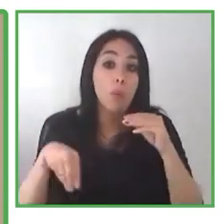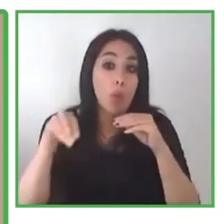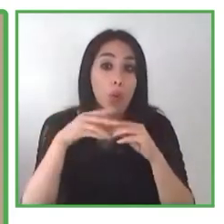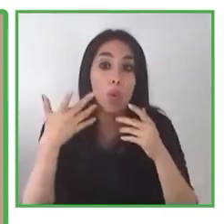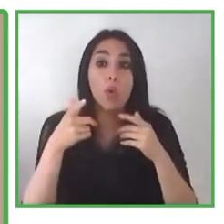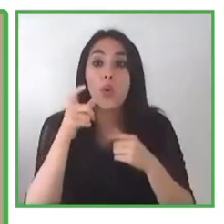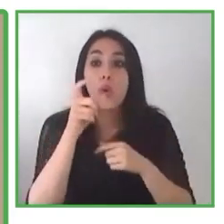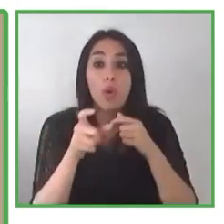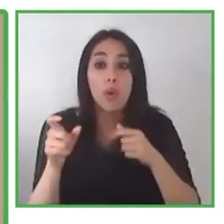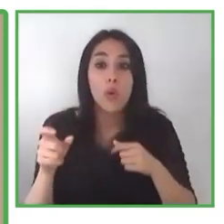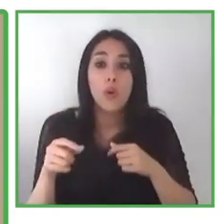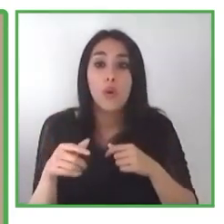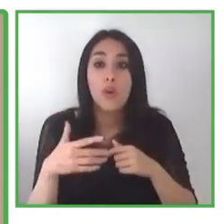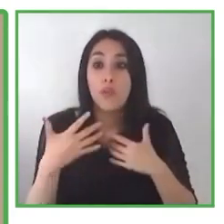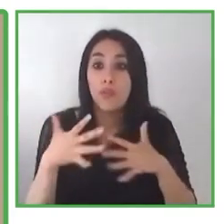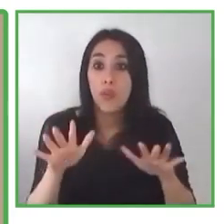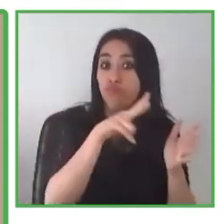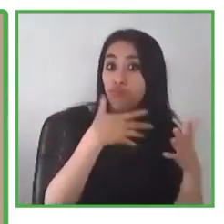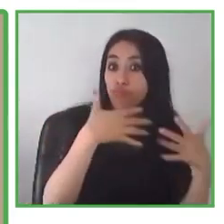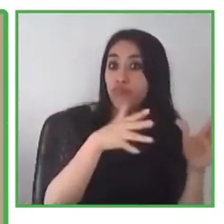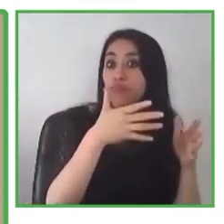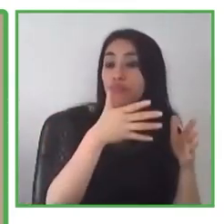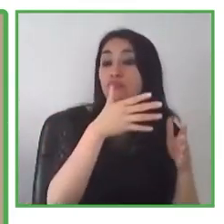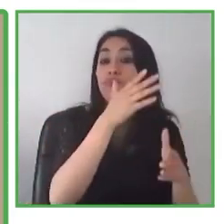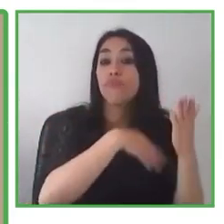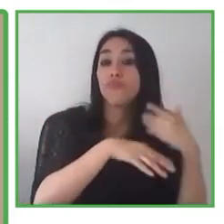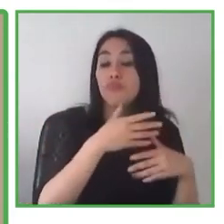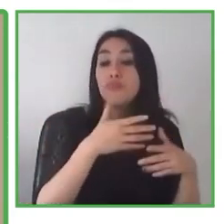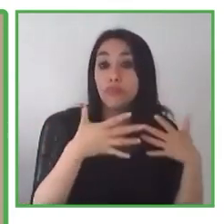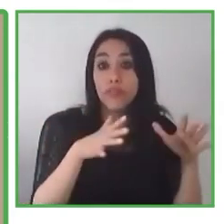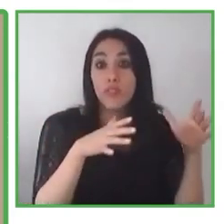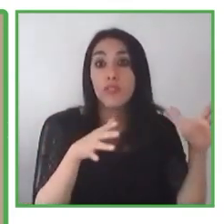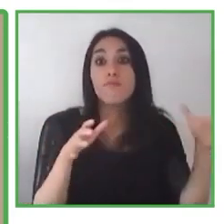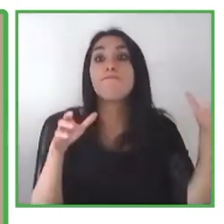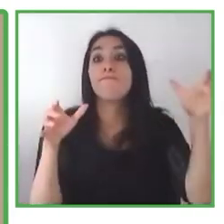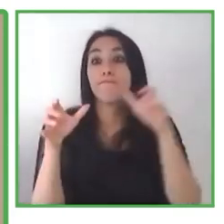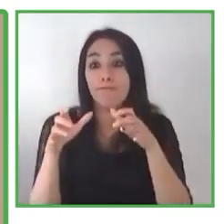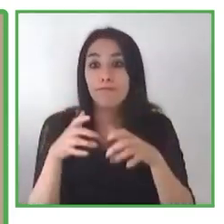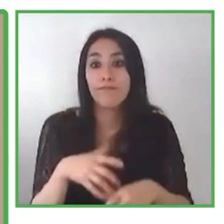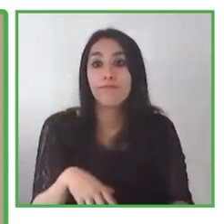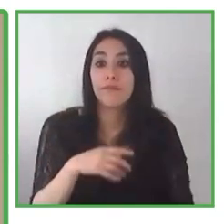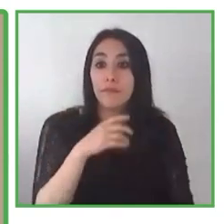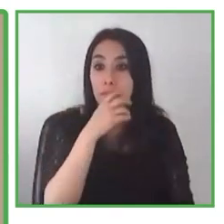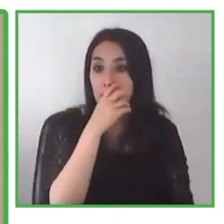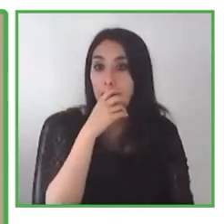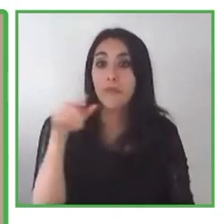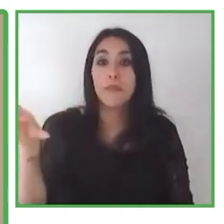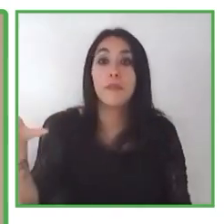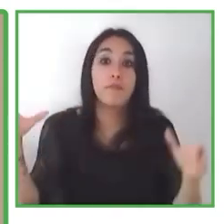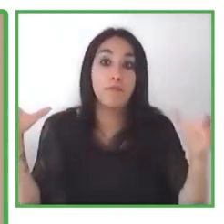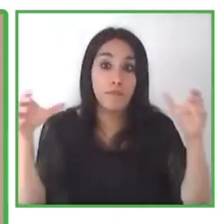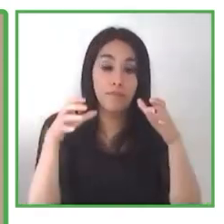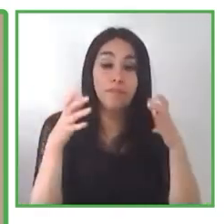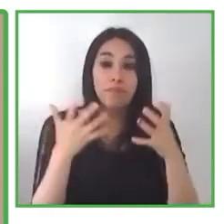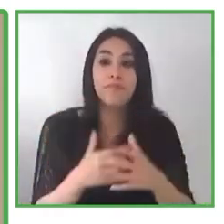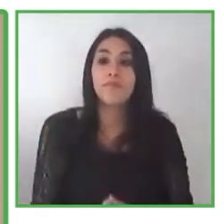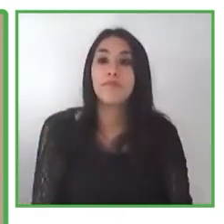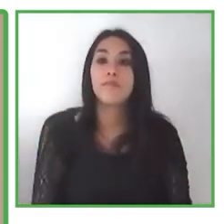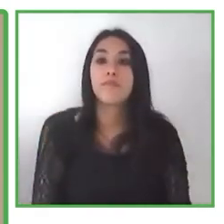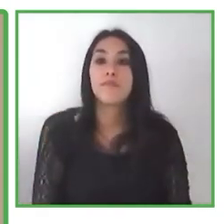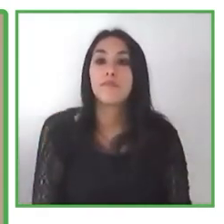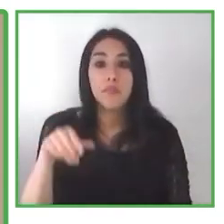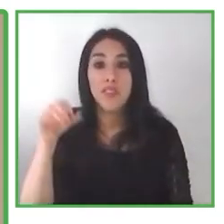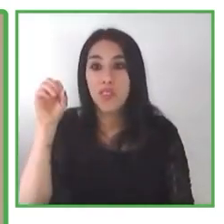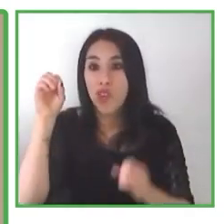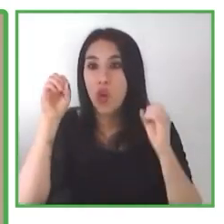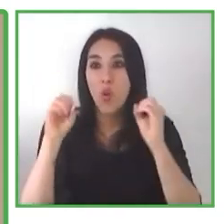have more opportunities than people with disabilities. Additionally, people that are hired with disabilities have differences in the